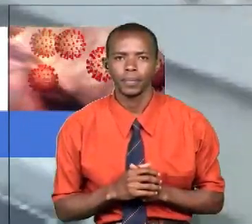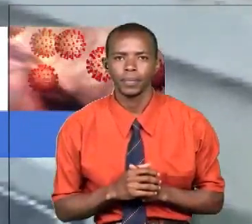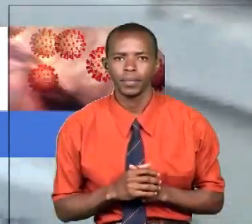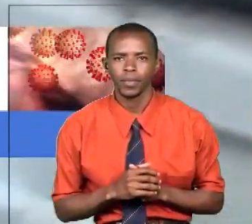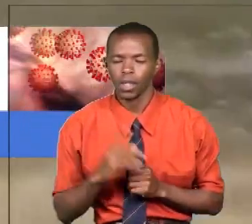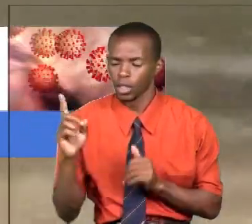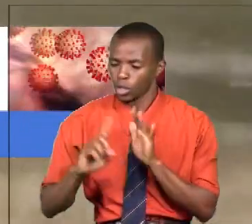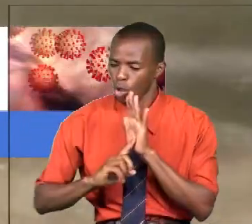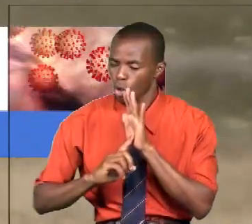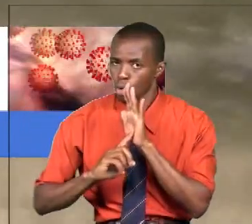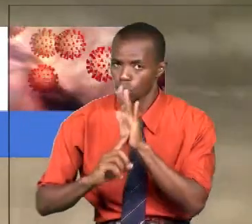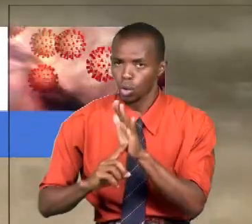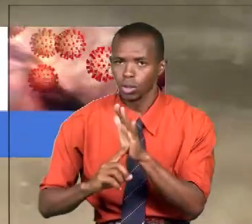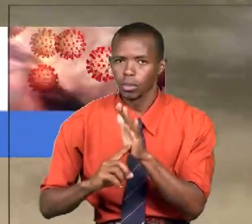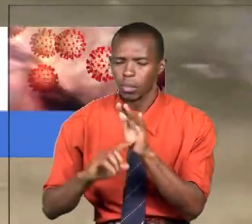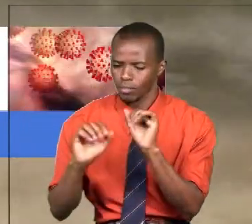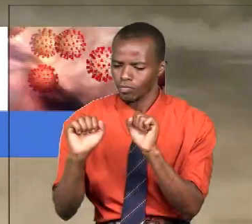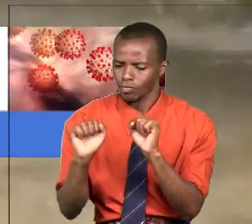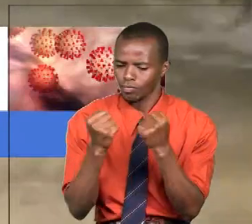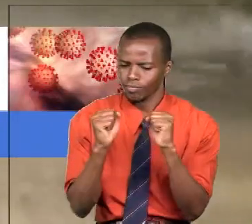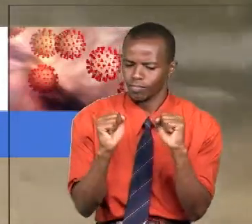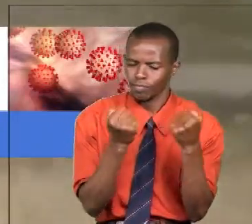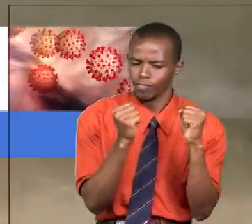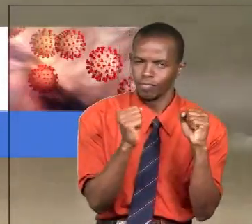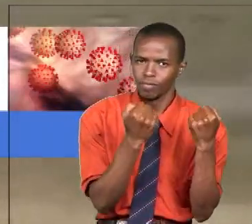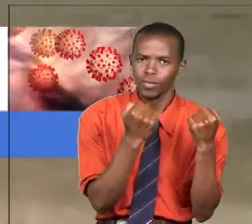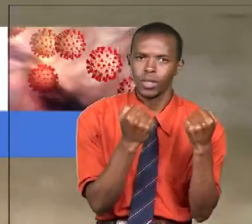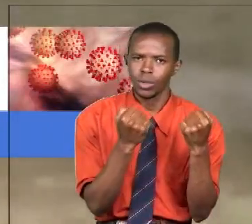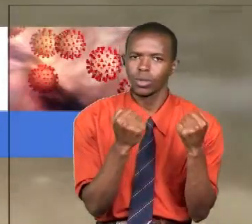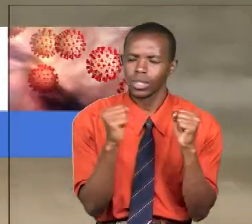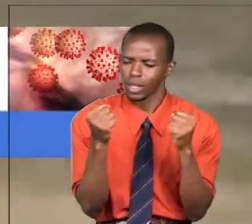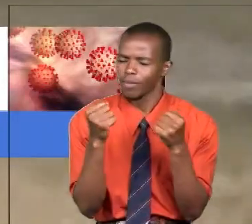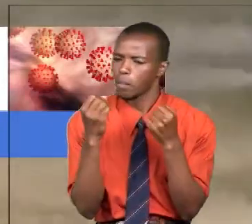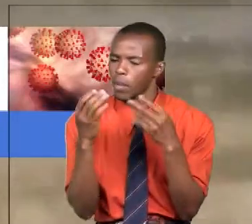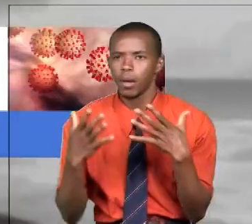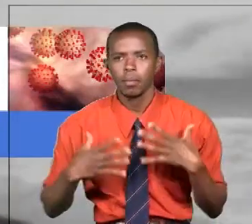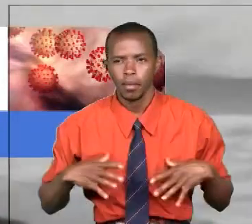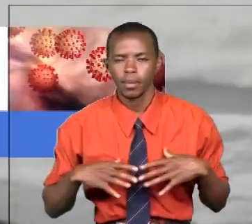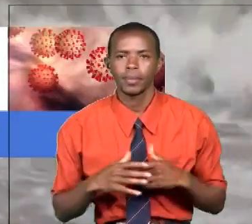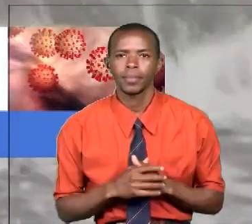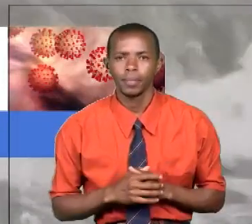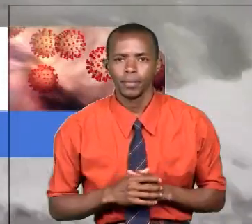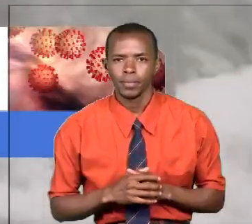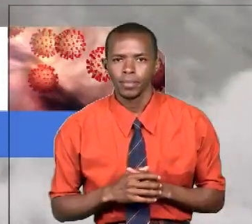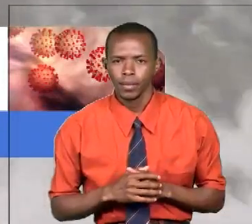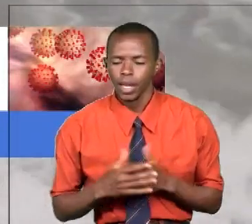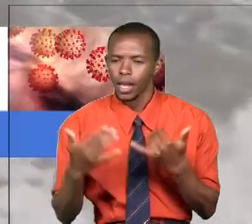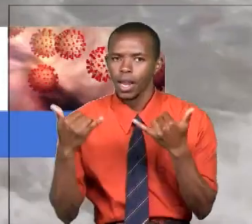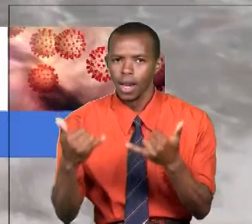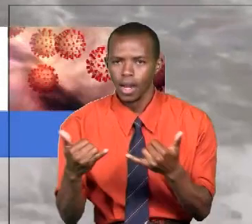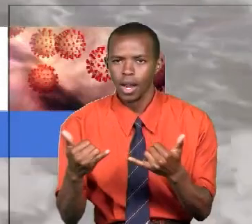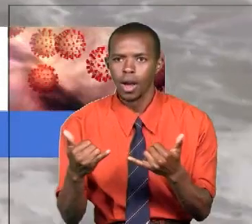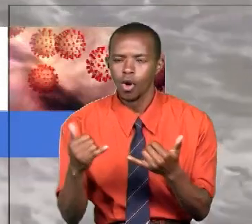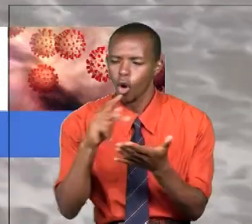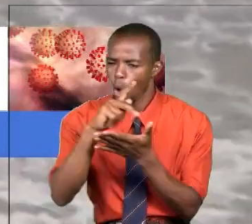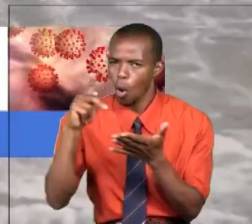It shows that the forced evacuation actually worked to save many lives. At the present, Bor